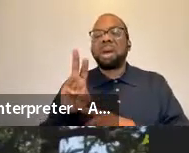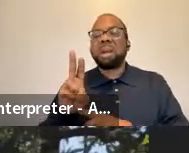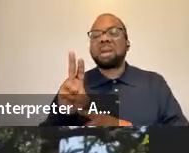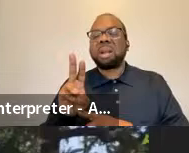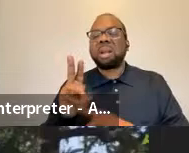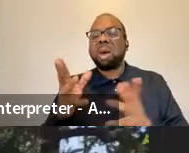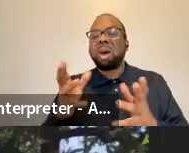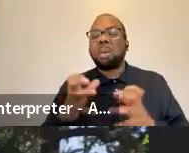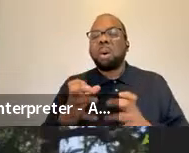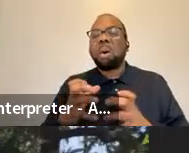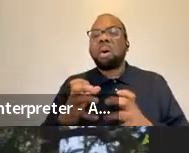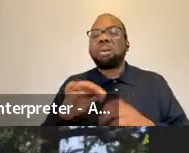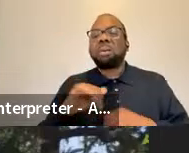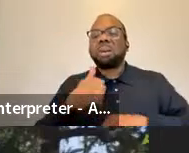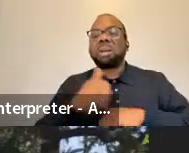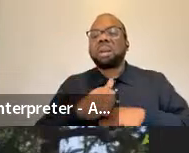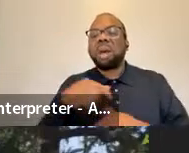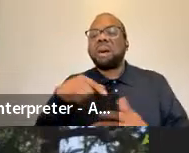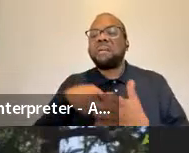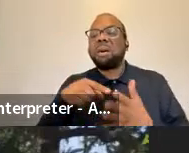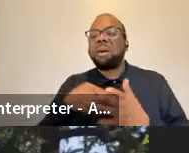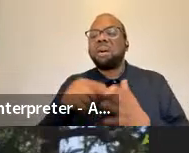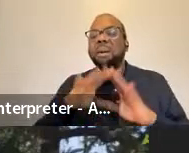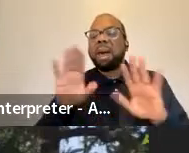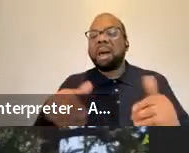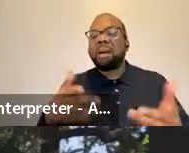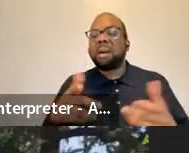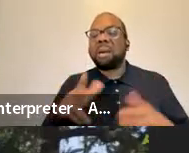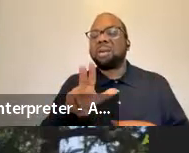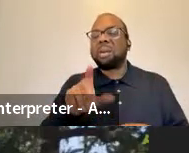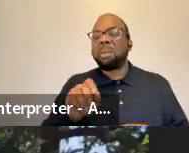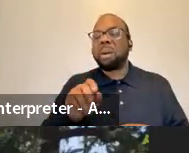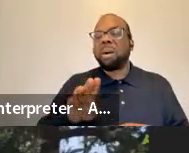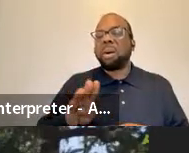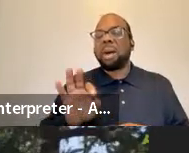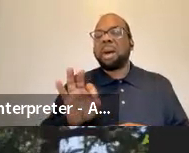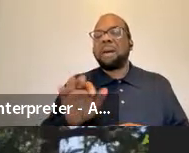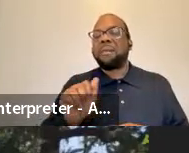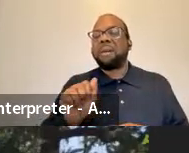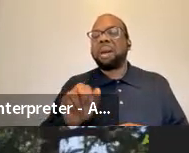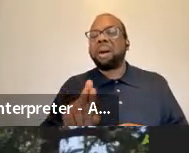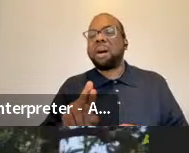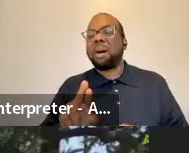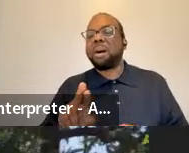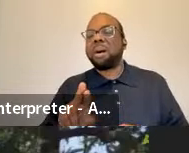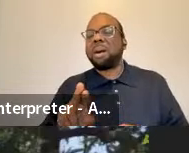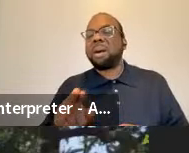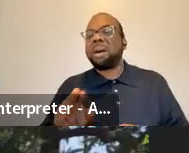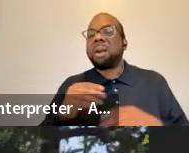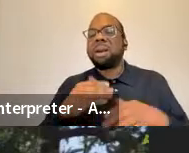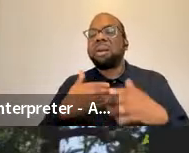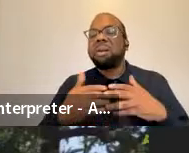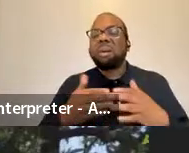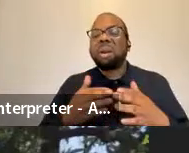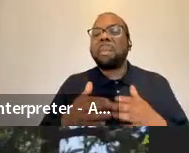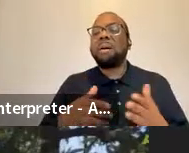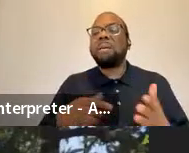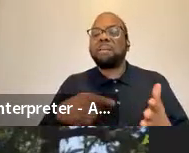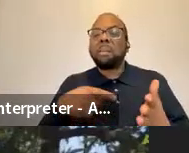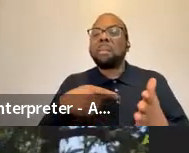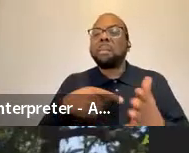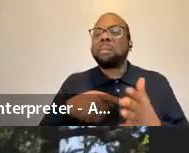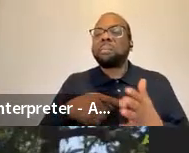affordable housing today, they get 3.0 FAR. Regardless of whether they're building market rate or affordable housing,